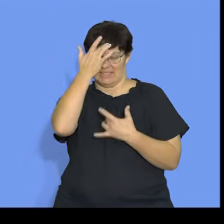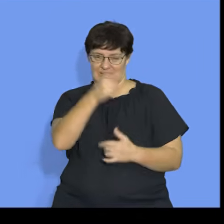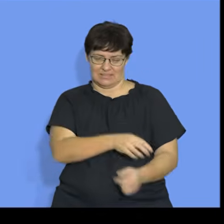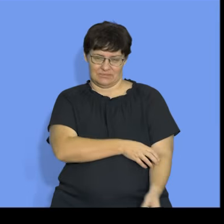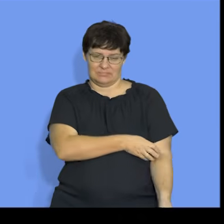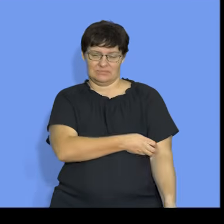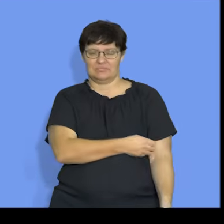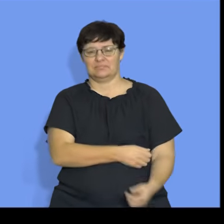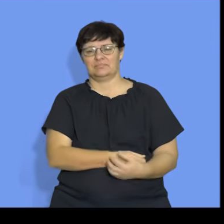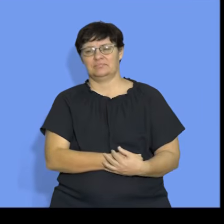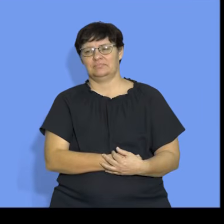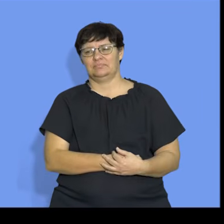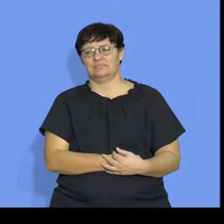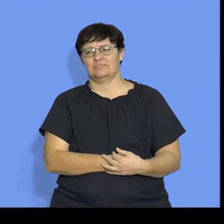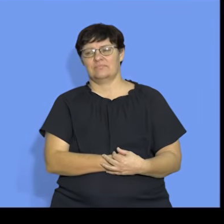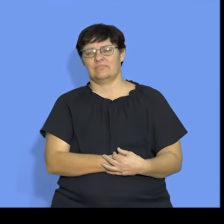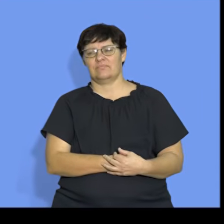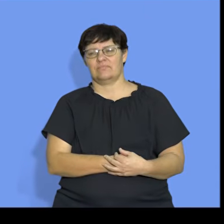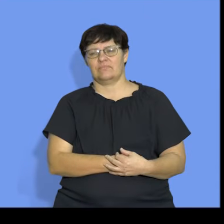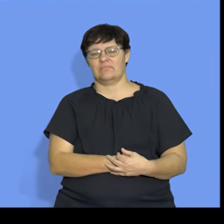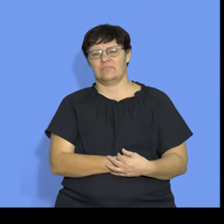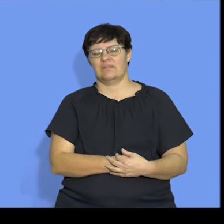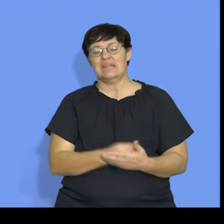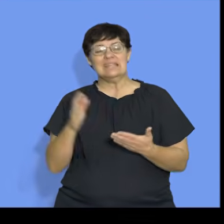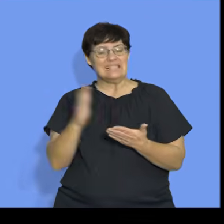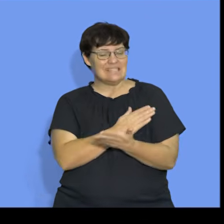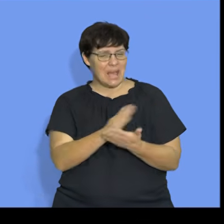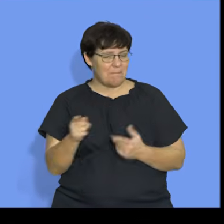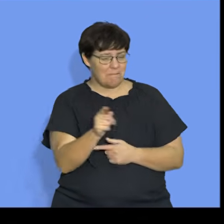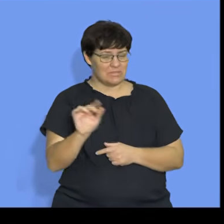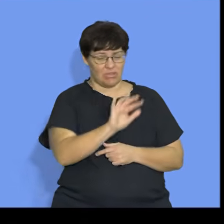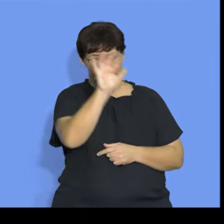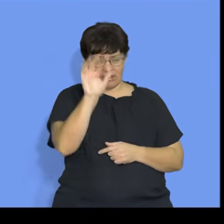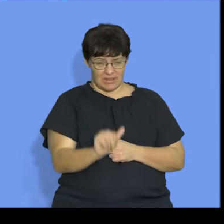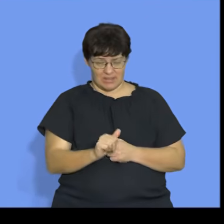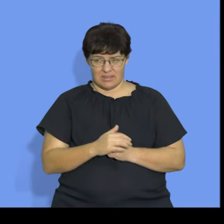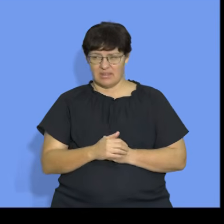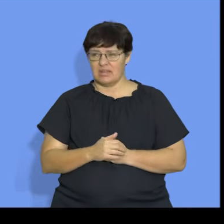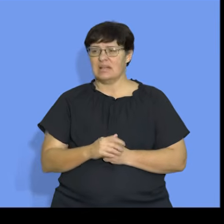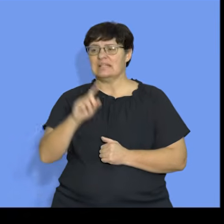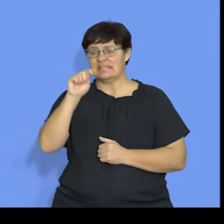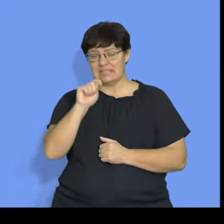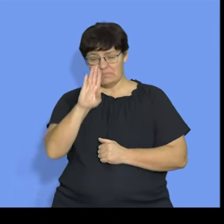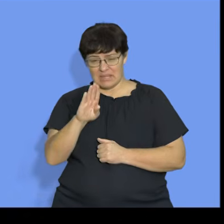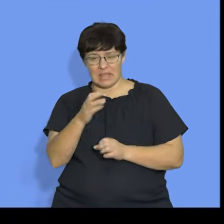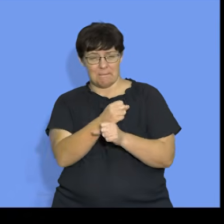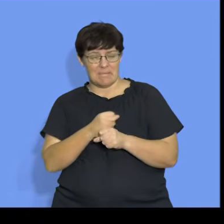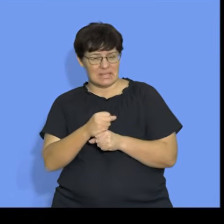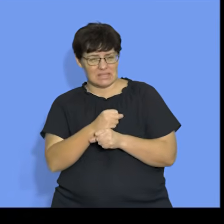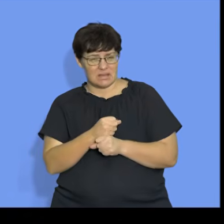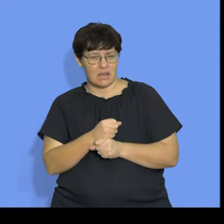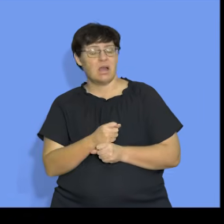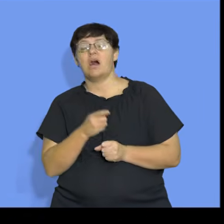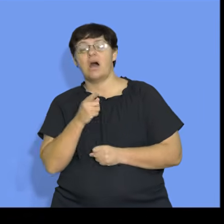only 2. Okay, in some areas of South Africa today, TB medications, guess what, guys?